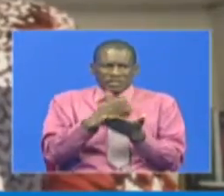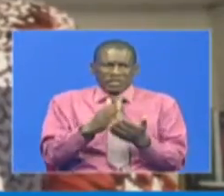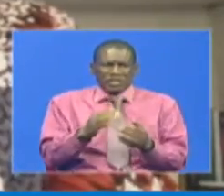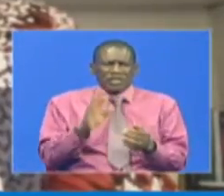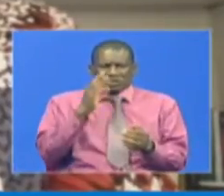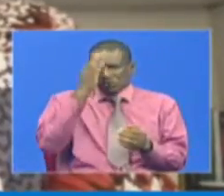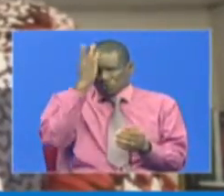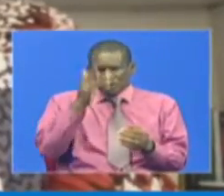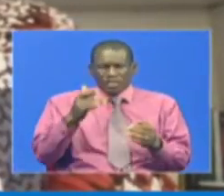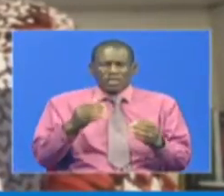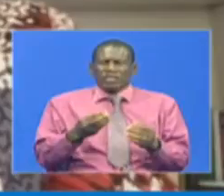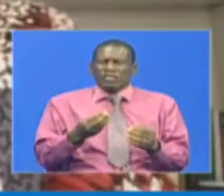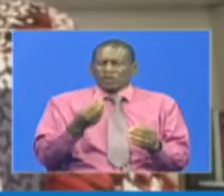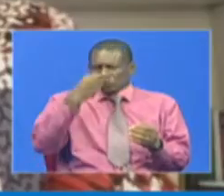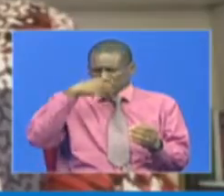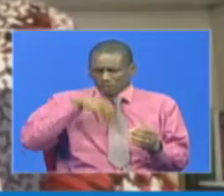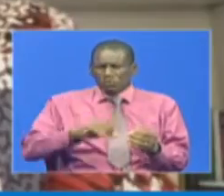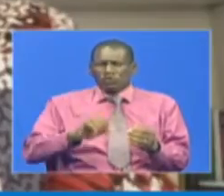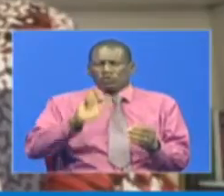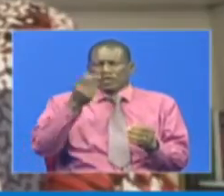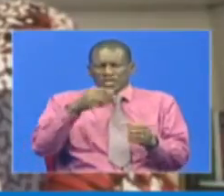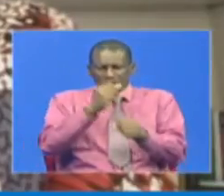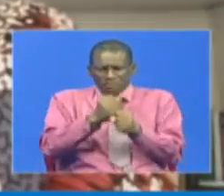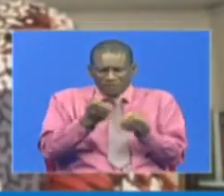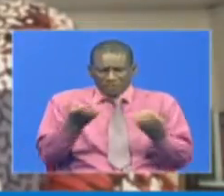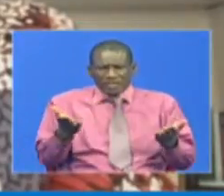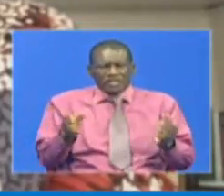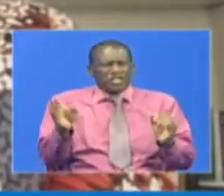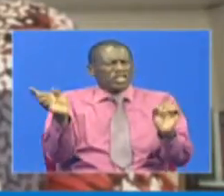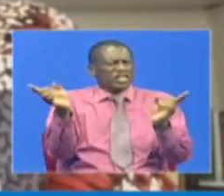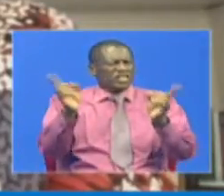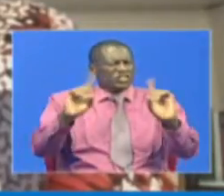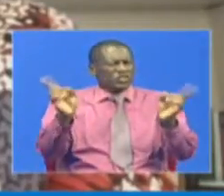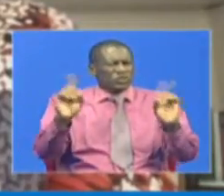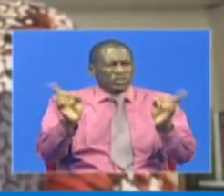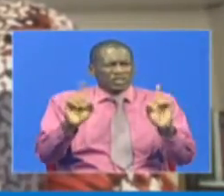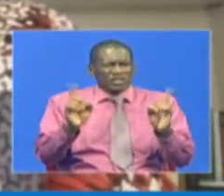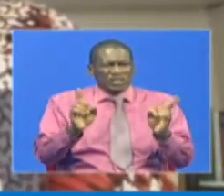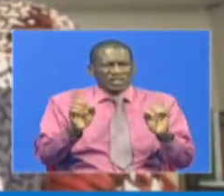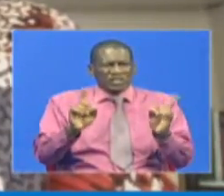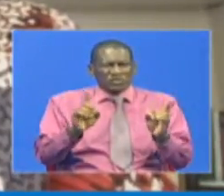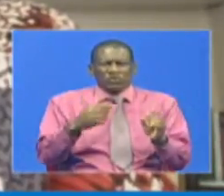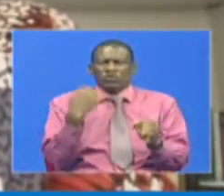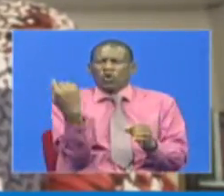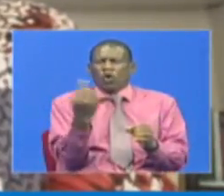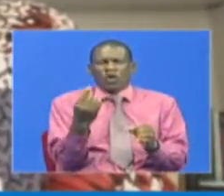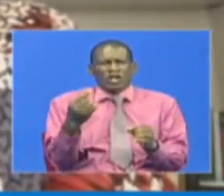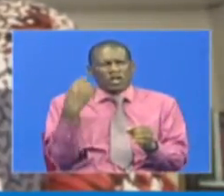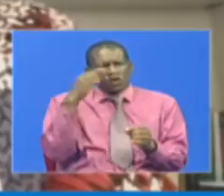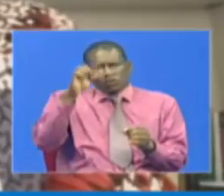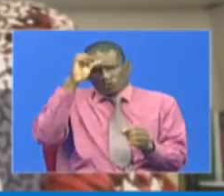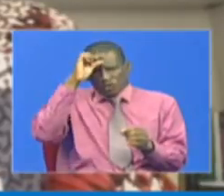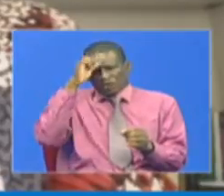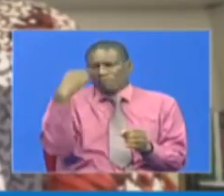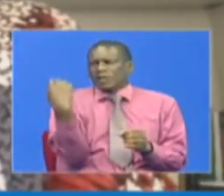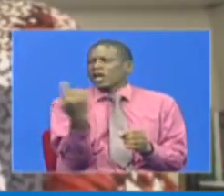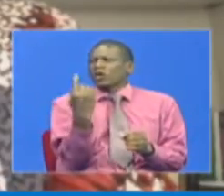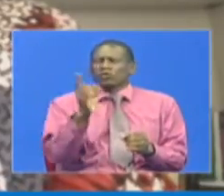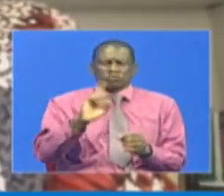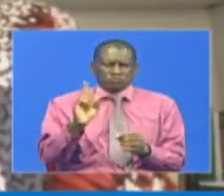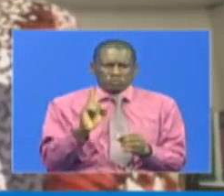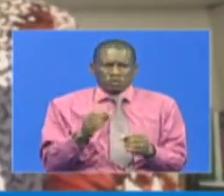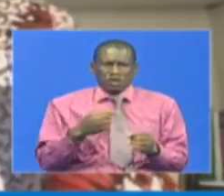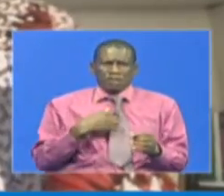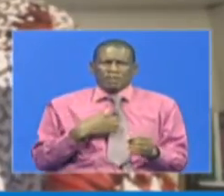the consumption of local goods is not the preserve of government alone. I